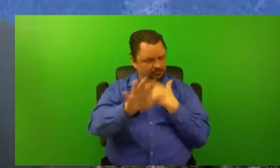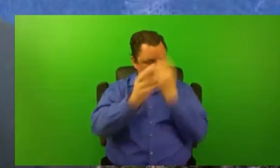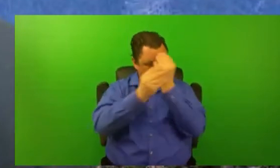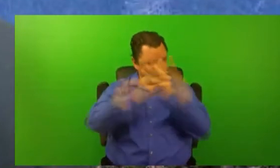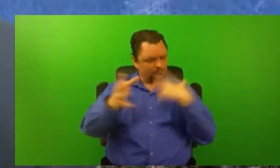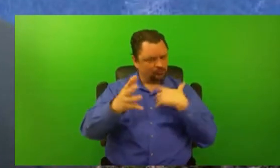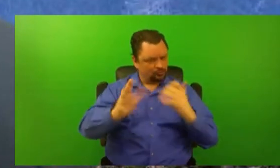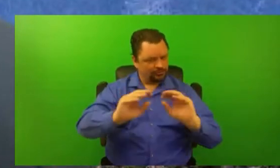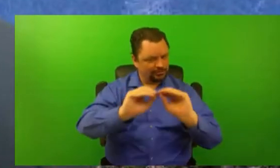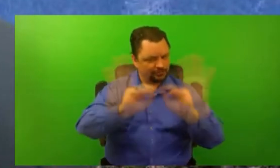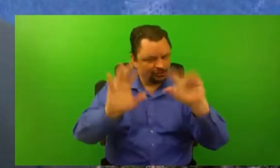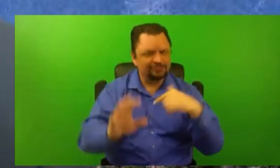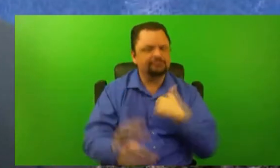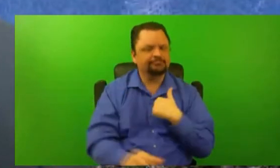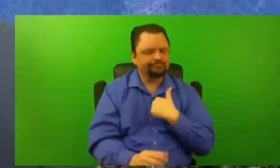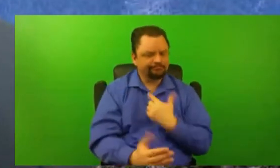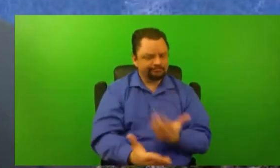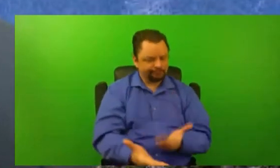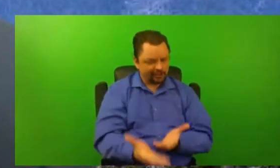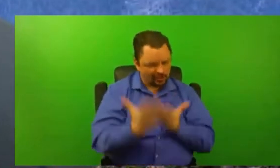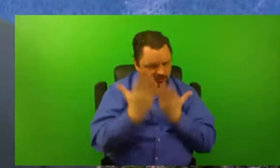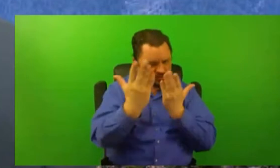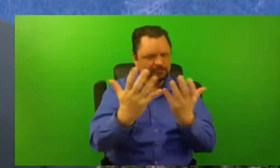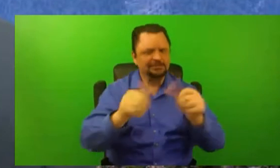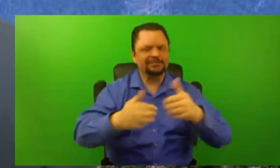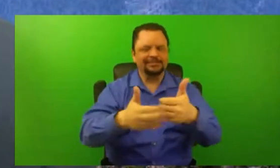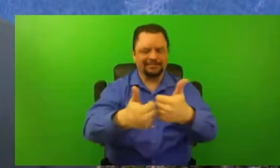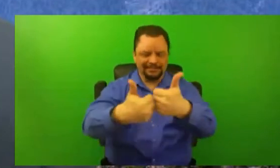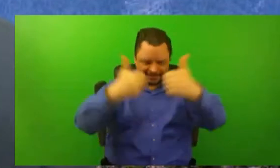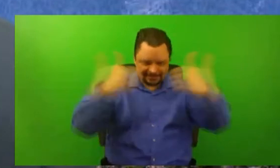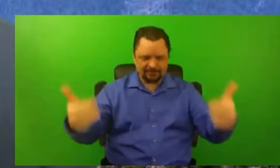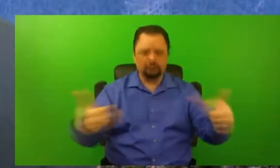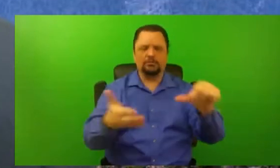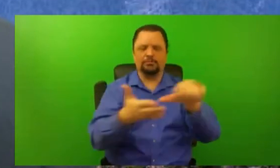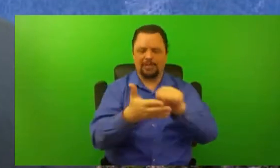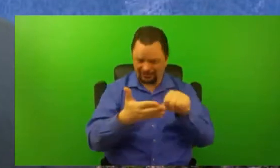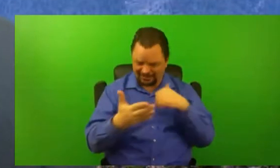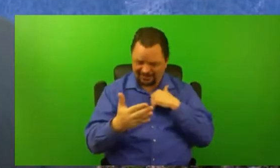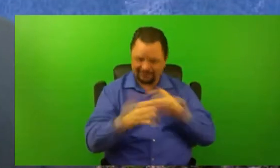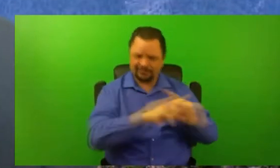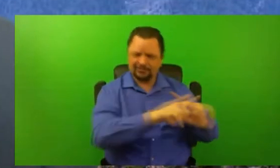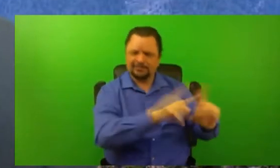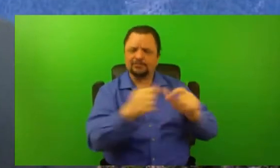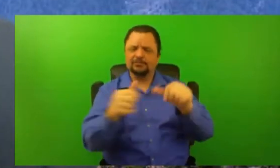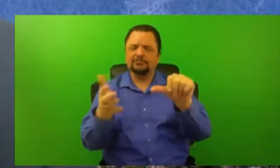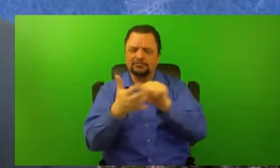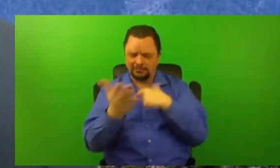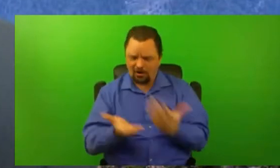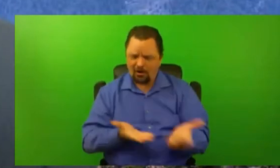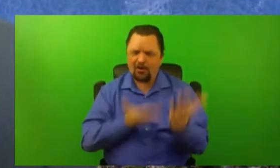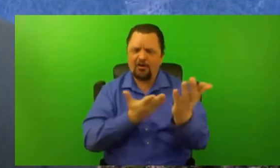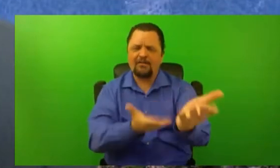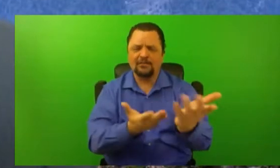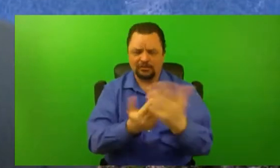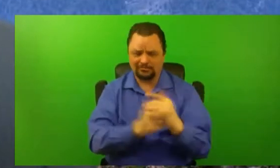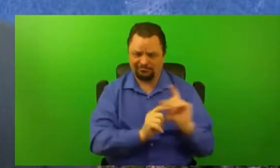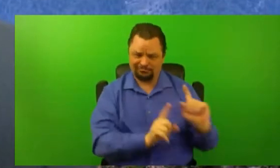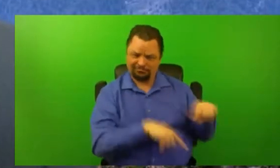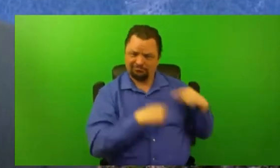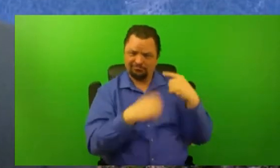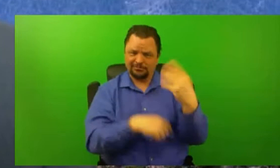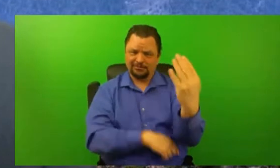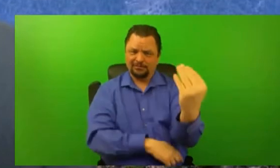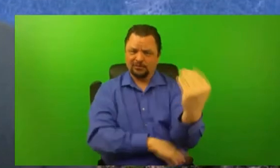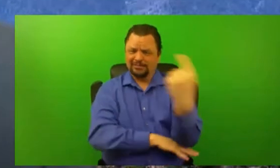that, Councilman Donaldson, a number for the last 7 days, last 14 days. What we could simply do is take advantage